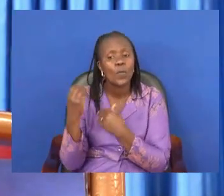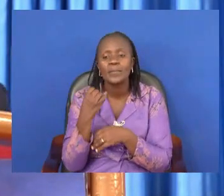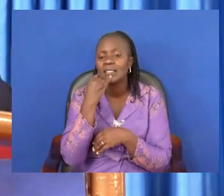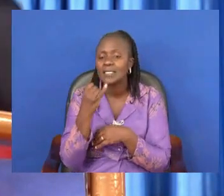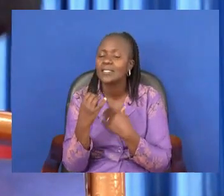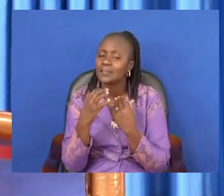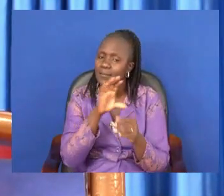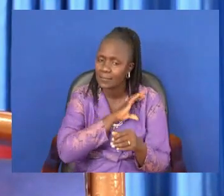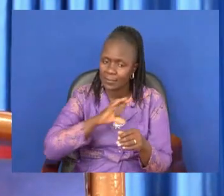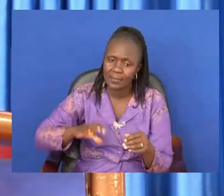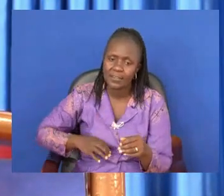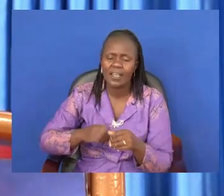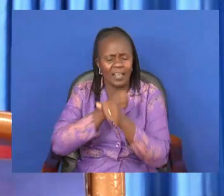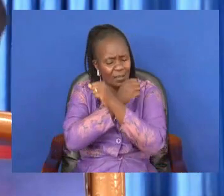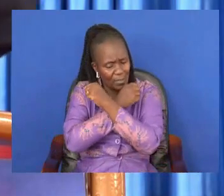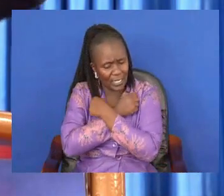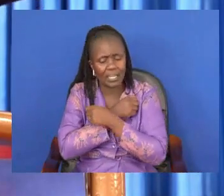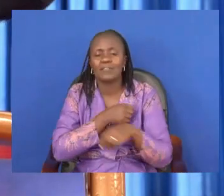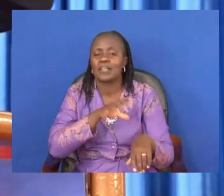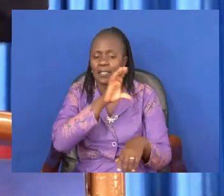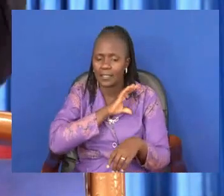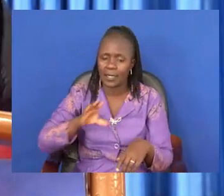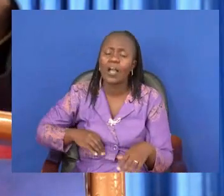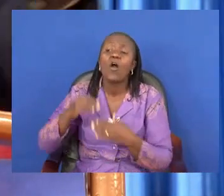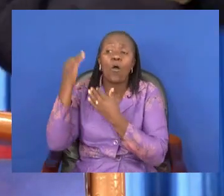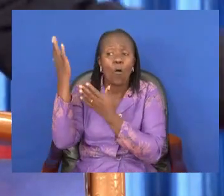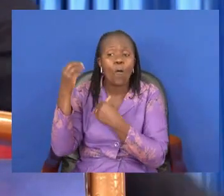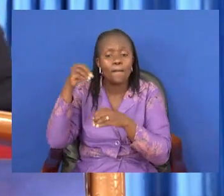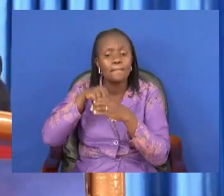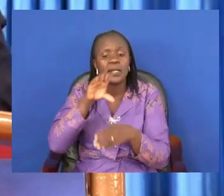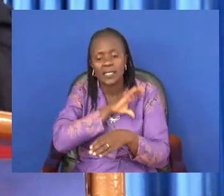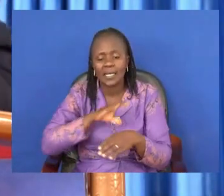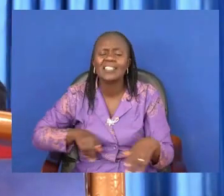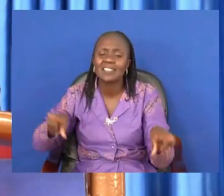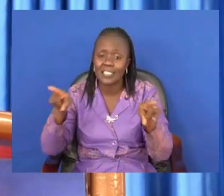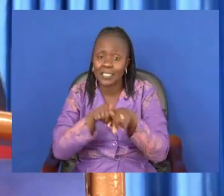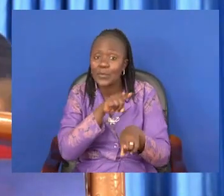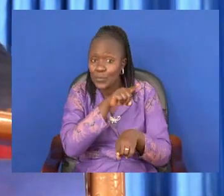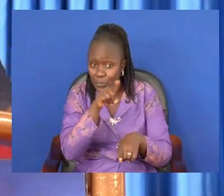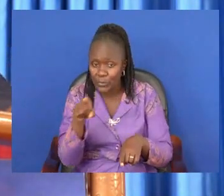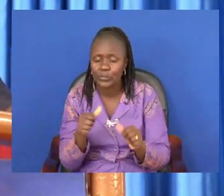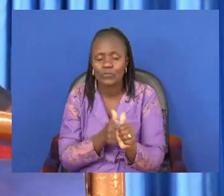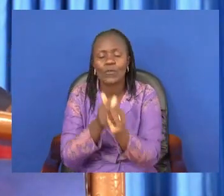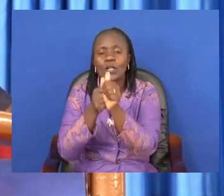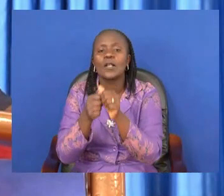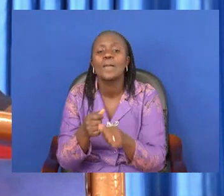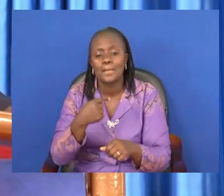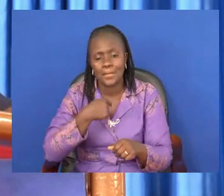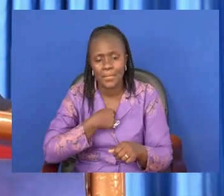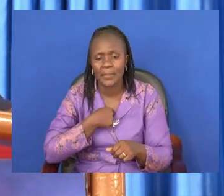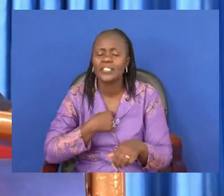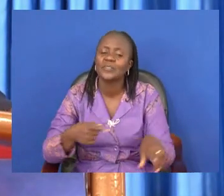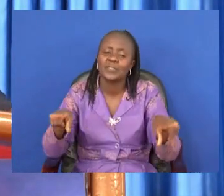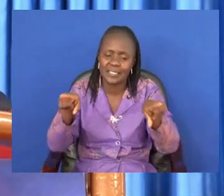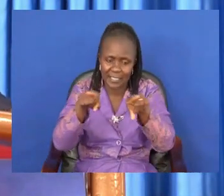Christ. And because I'm loving Christ, I have hope in Christ, I want you also to follow me so that we can be able to march